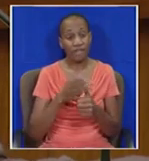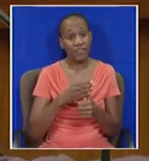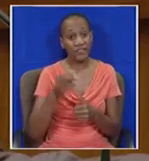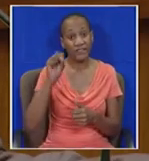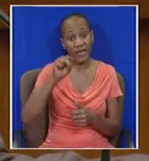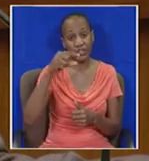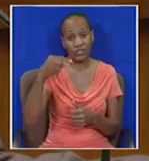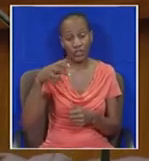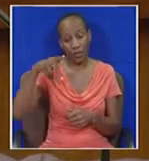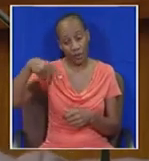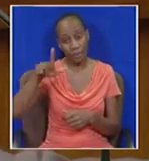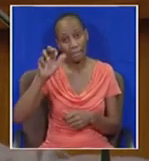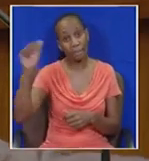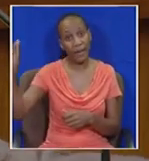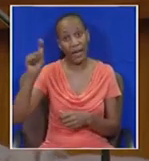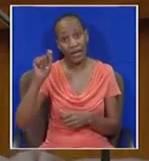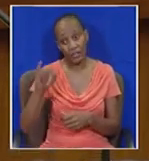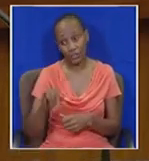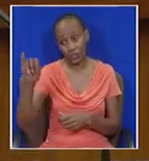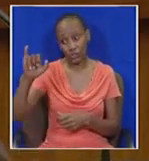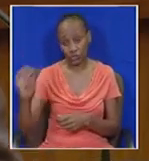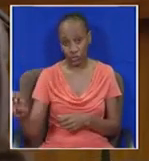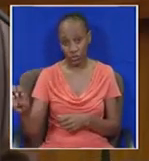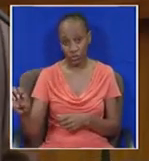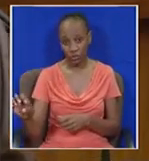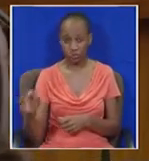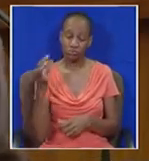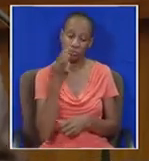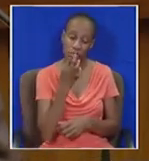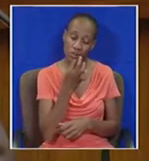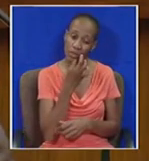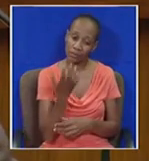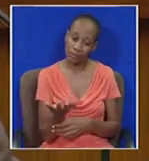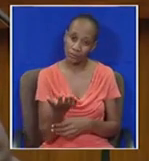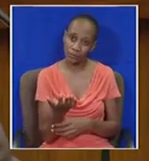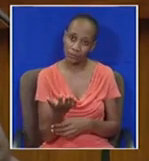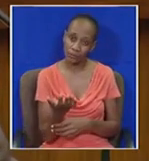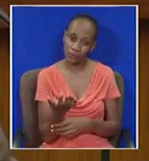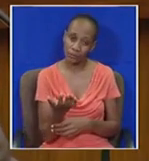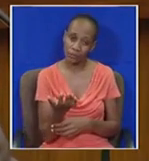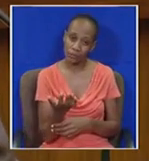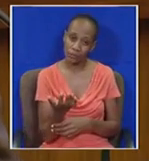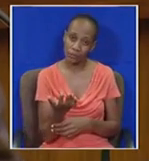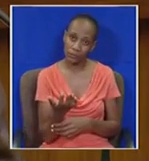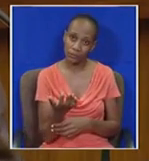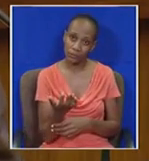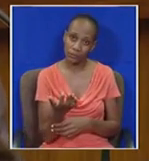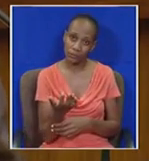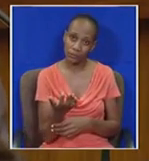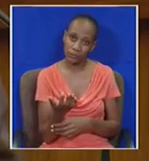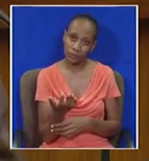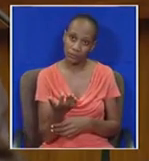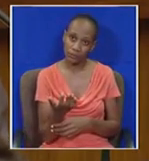ANC, Sol Plaatje, in his seminal work, captures this proper when he says, commenting on